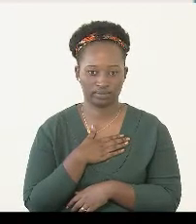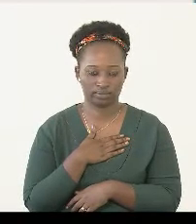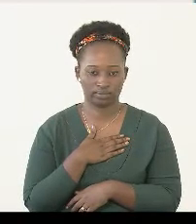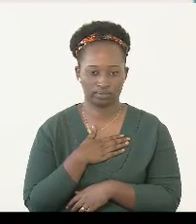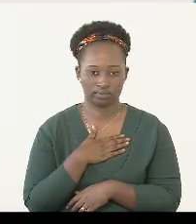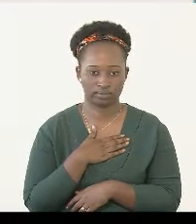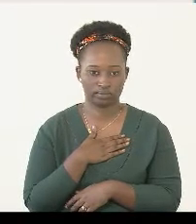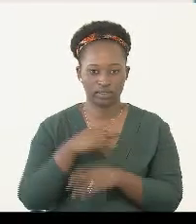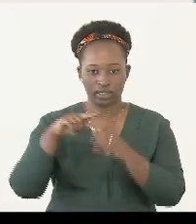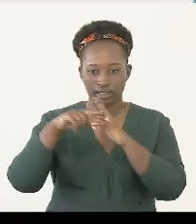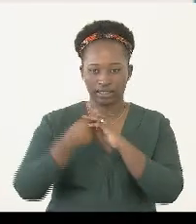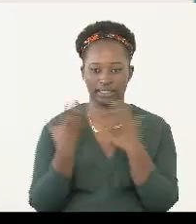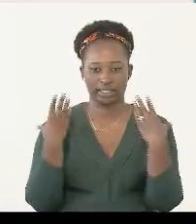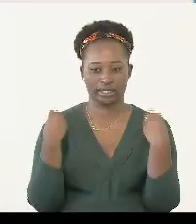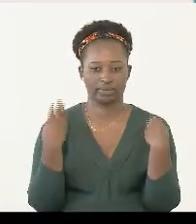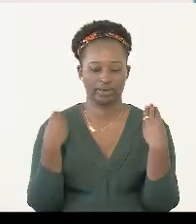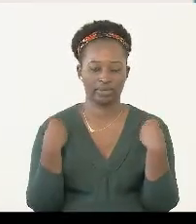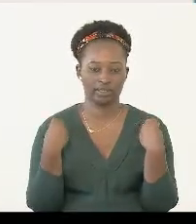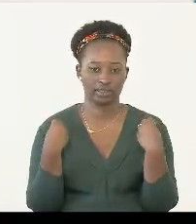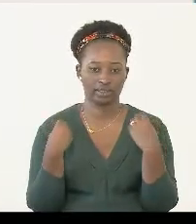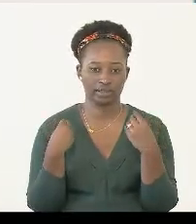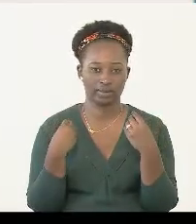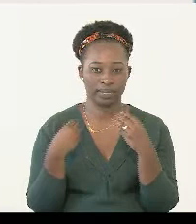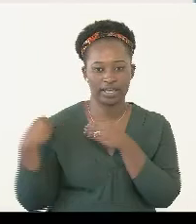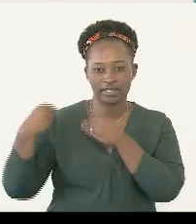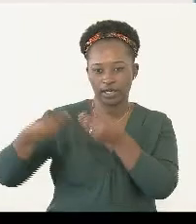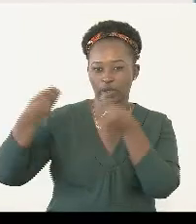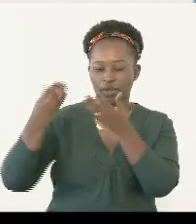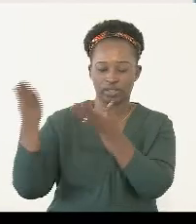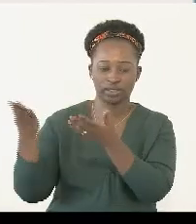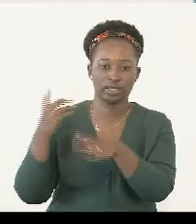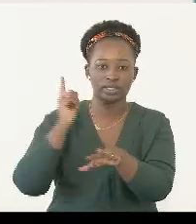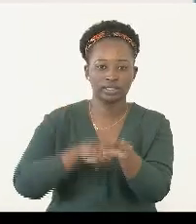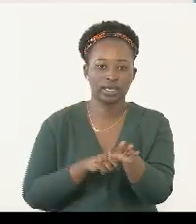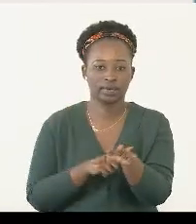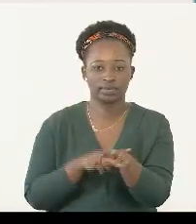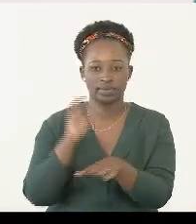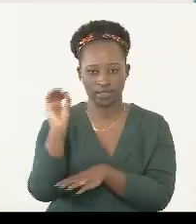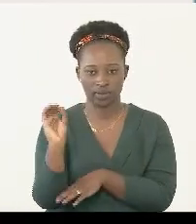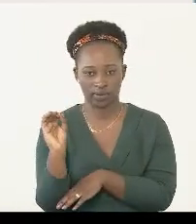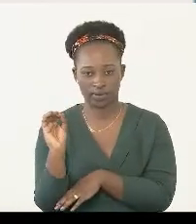That at the start of the experiment, generation 0. So time 0.